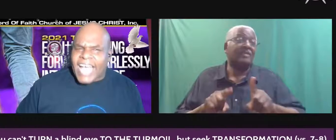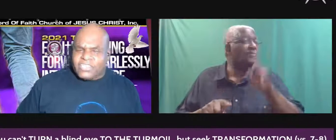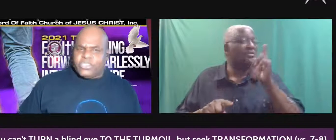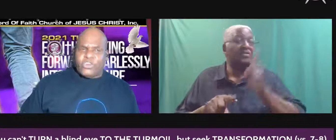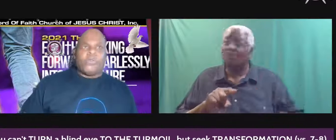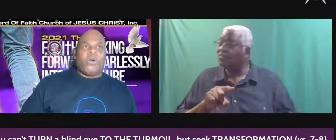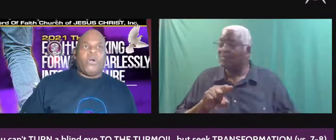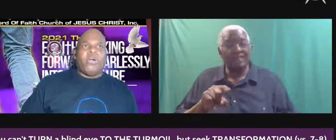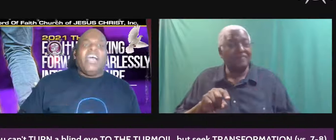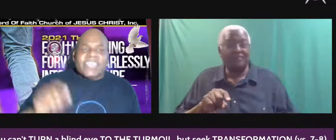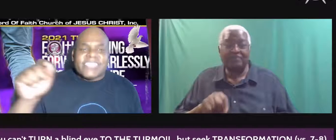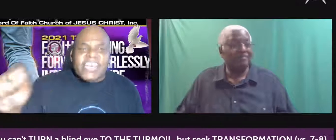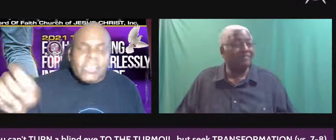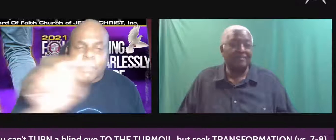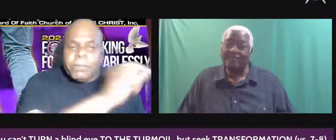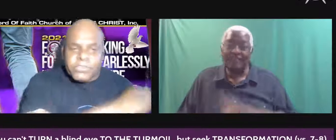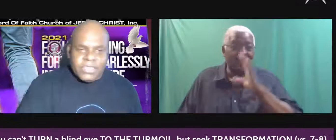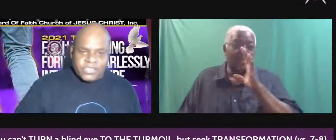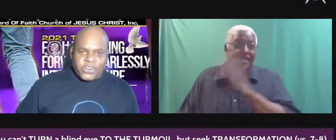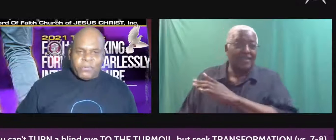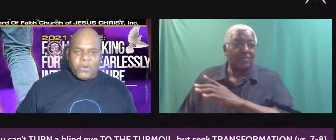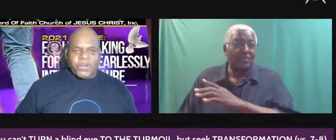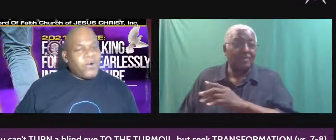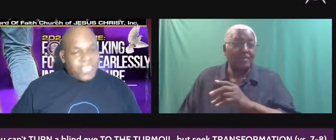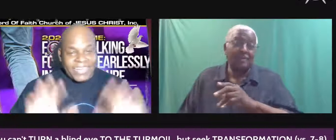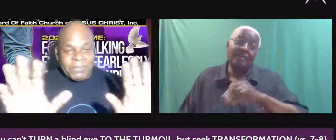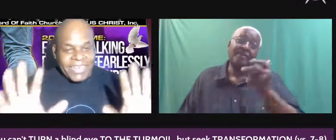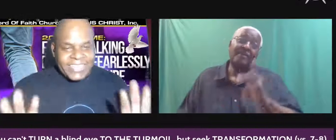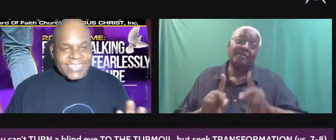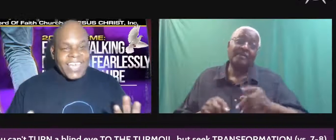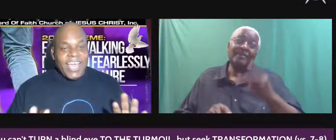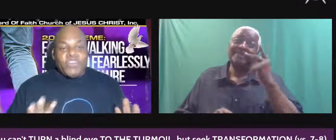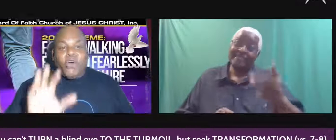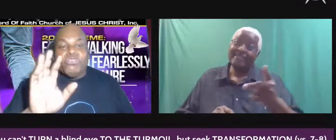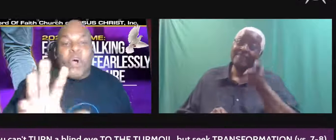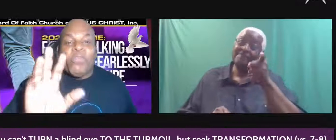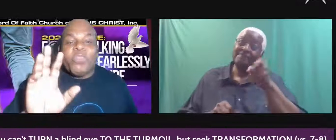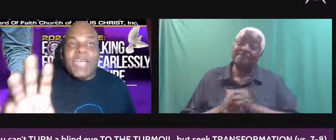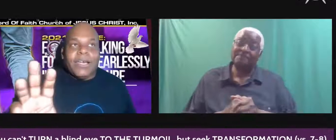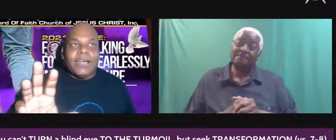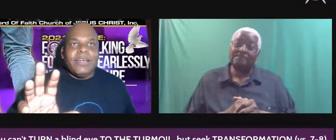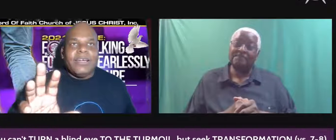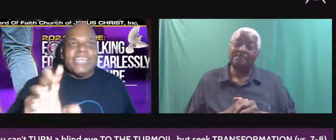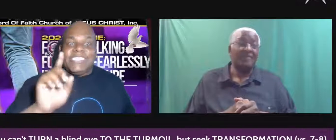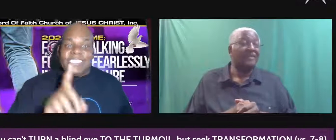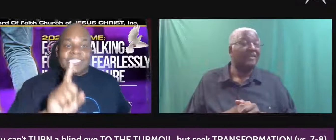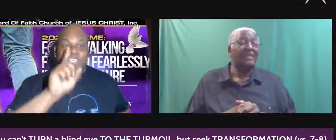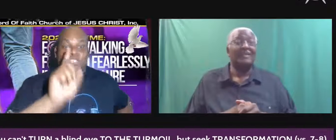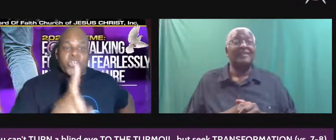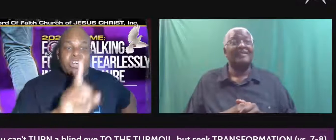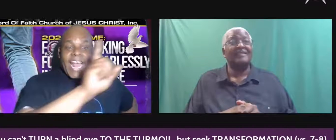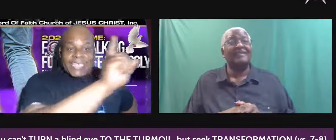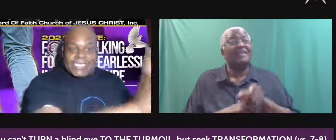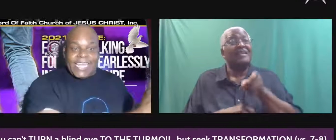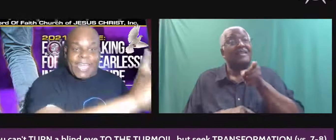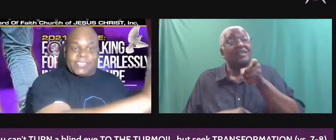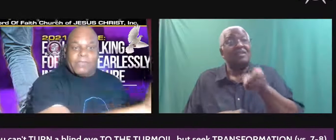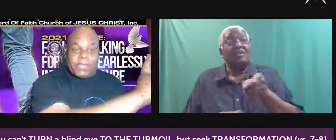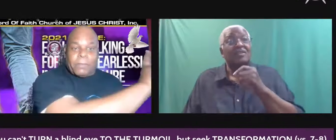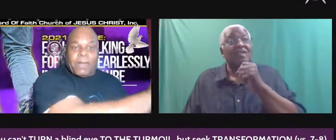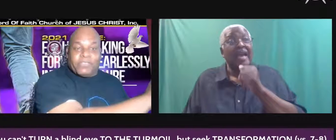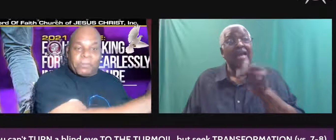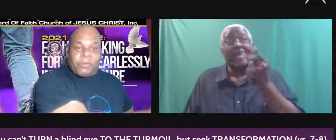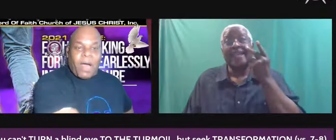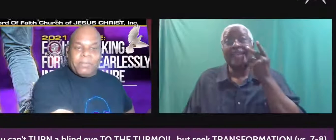a blind eye to the turmoil because other people see the turmoil. Okay, let me catch this. Don't think just because you're not